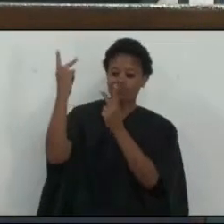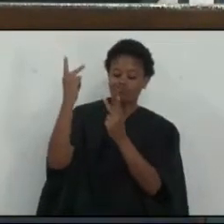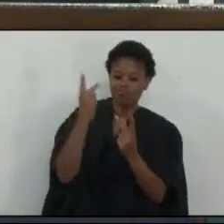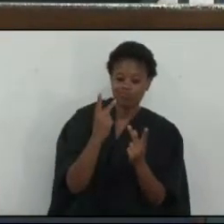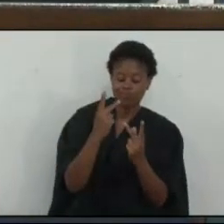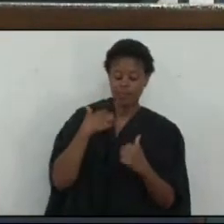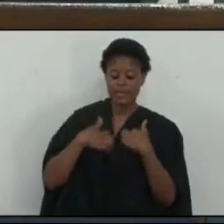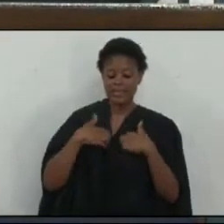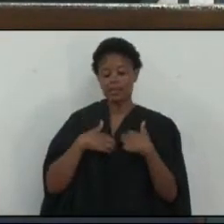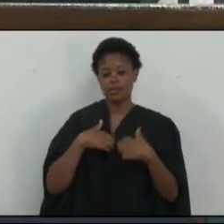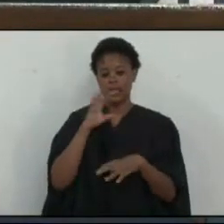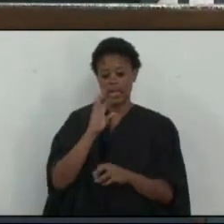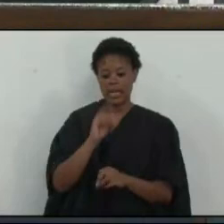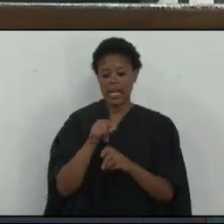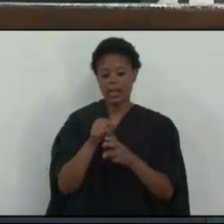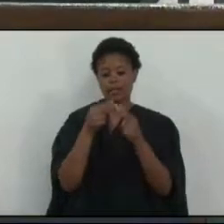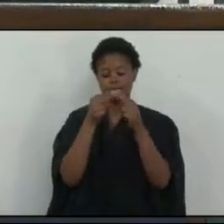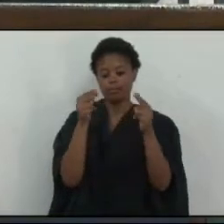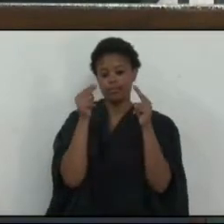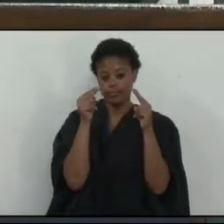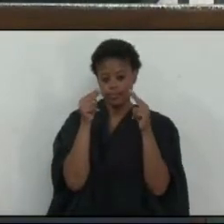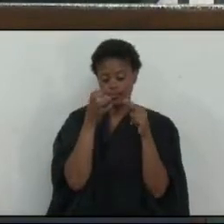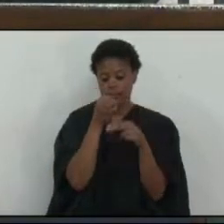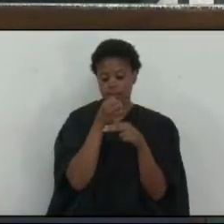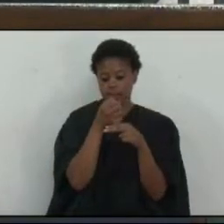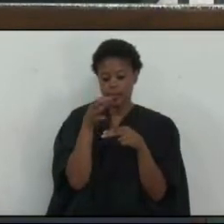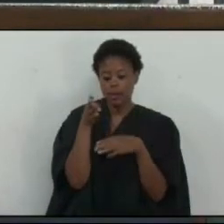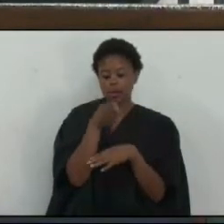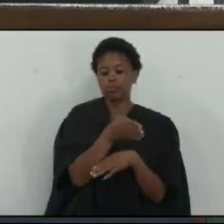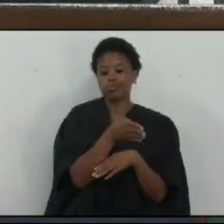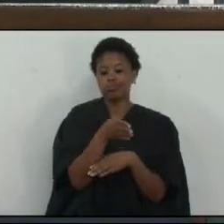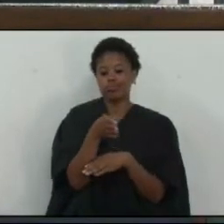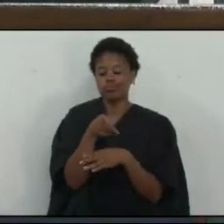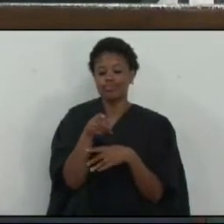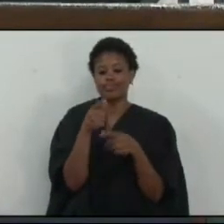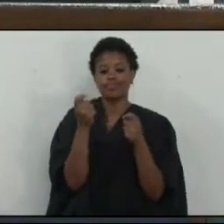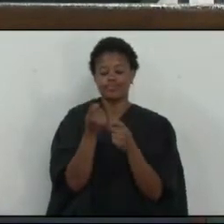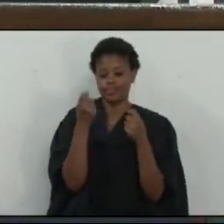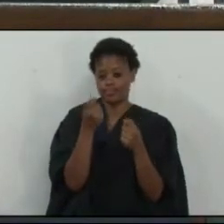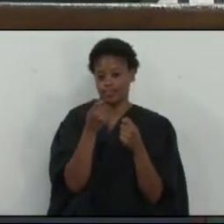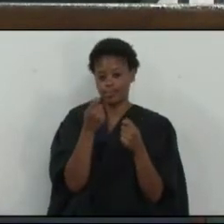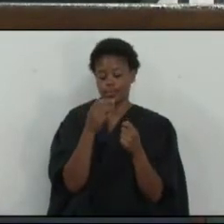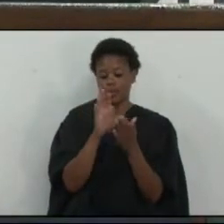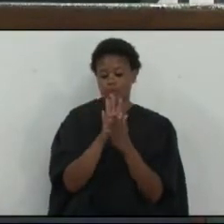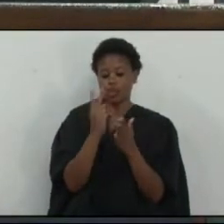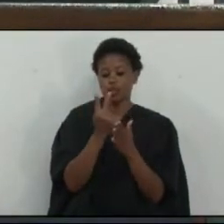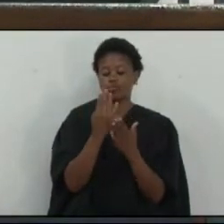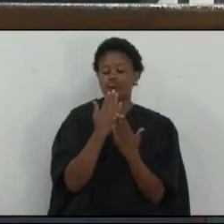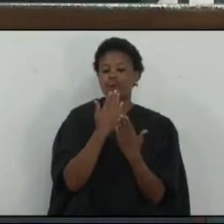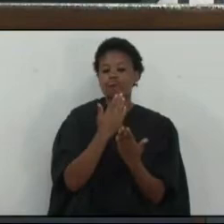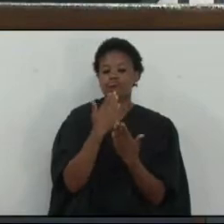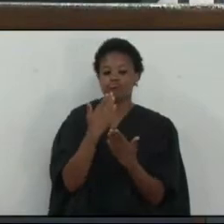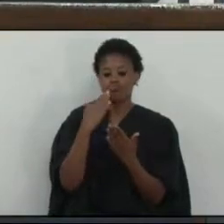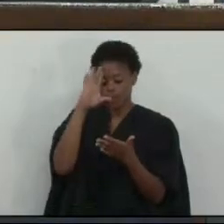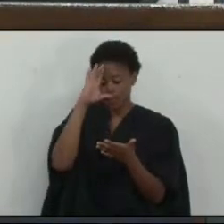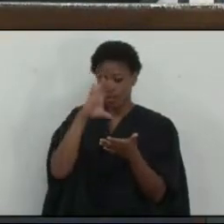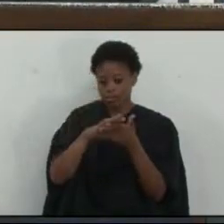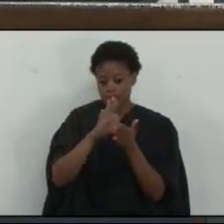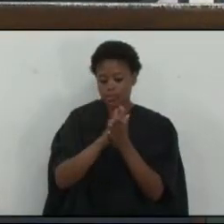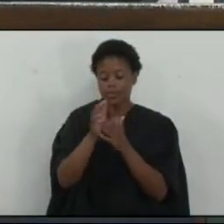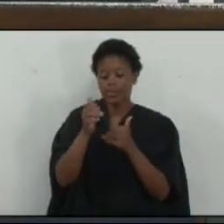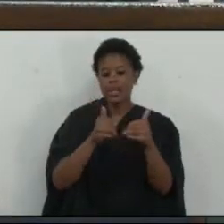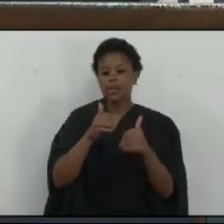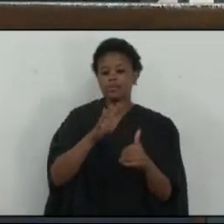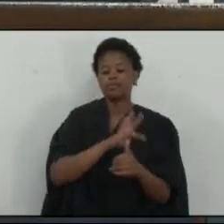their interest in the university and for their presence at this event. I also wish to thank our academic and